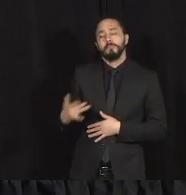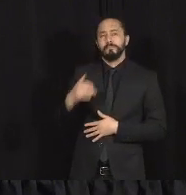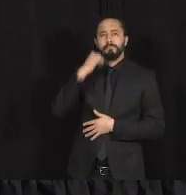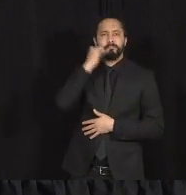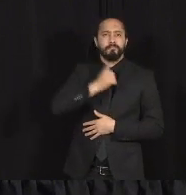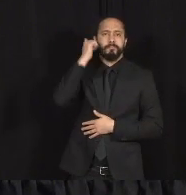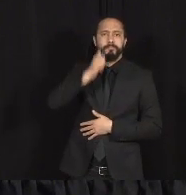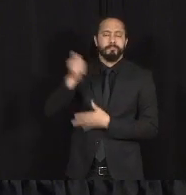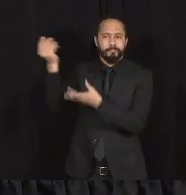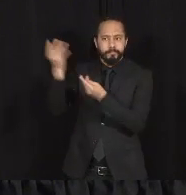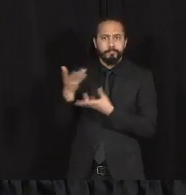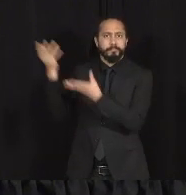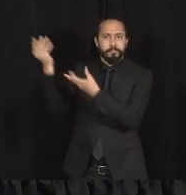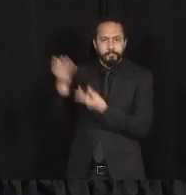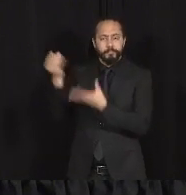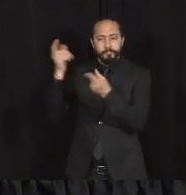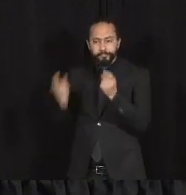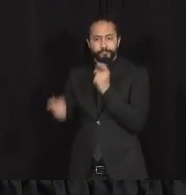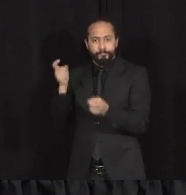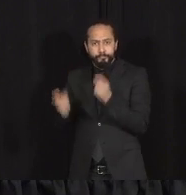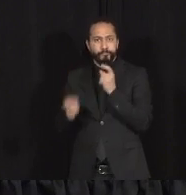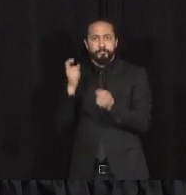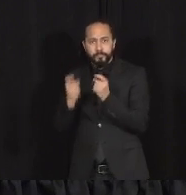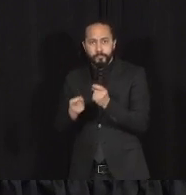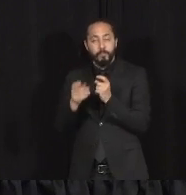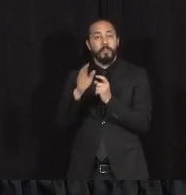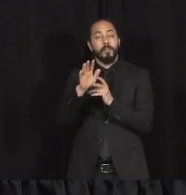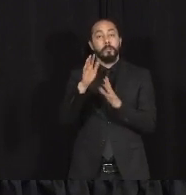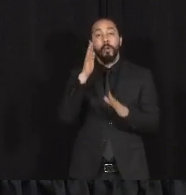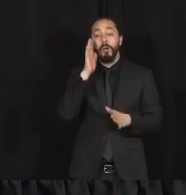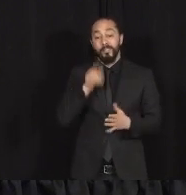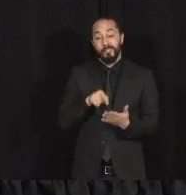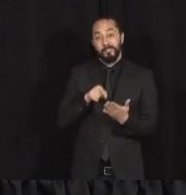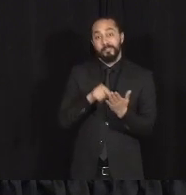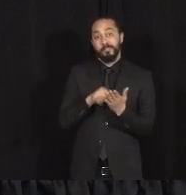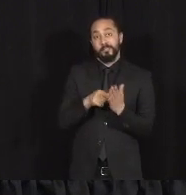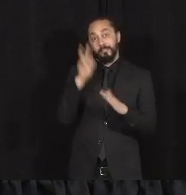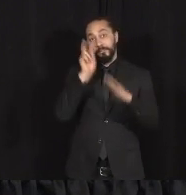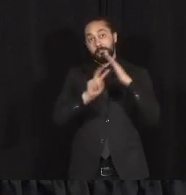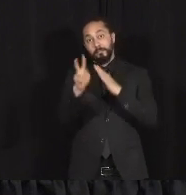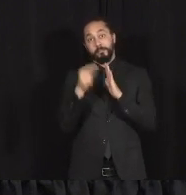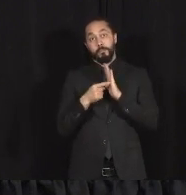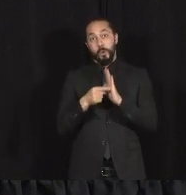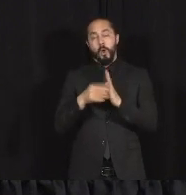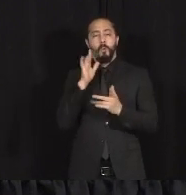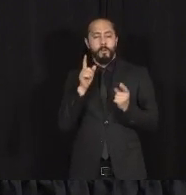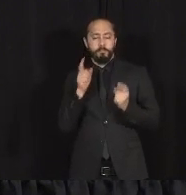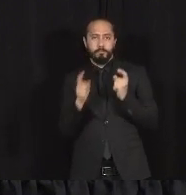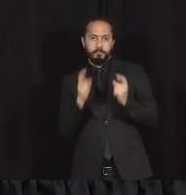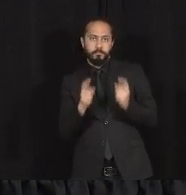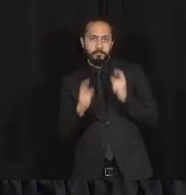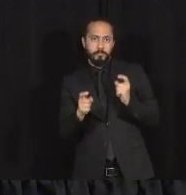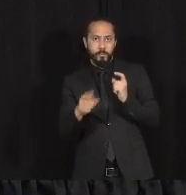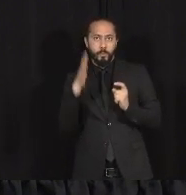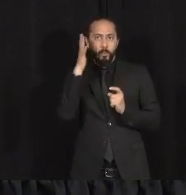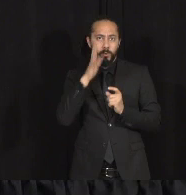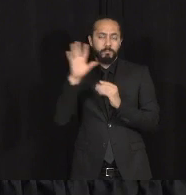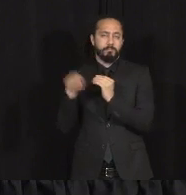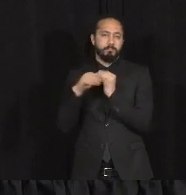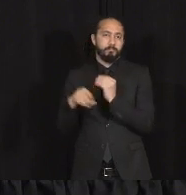of course, continue to refine our projections, our models, and our advice.